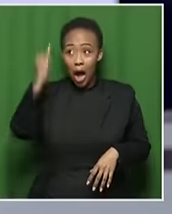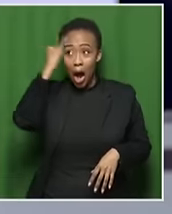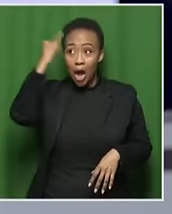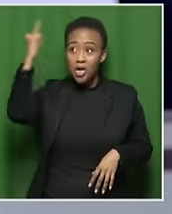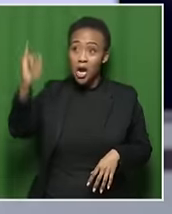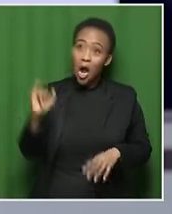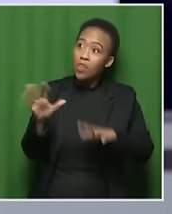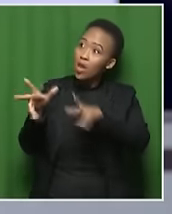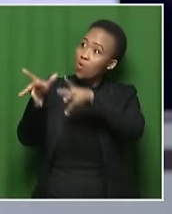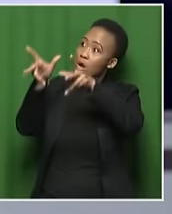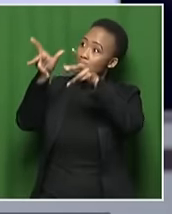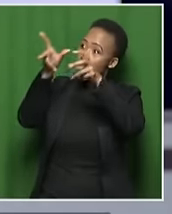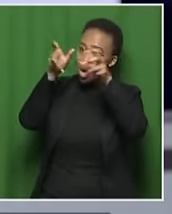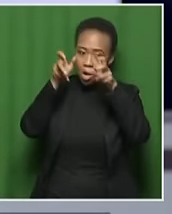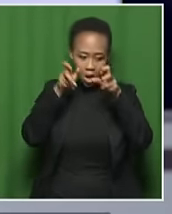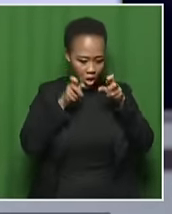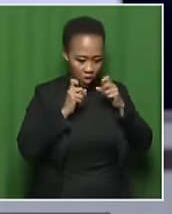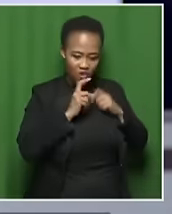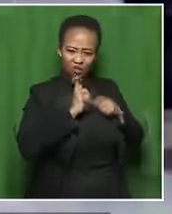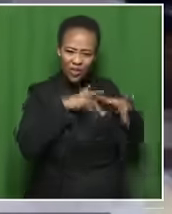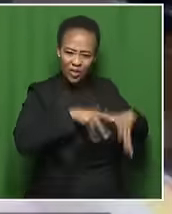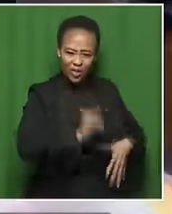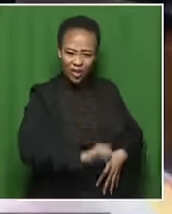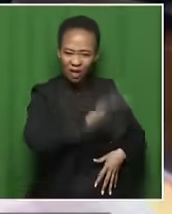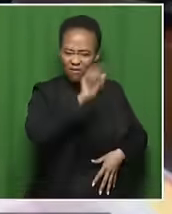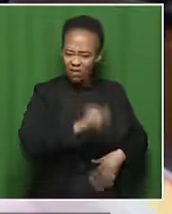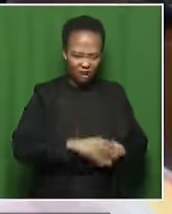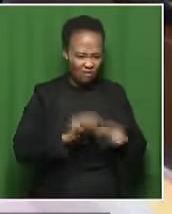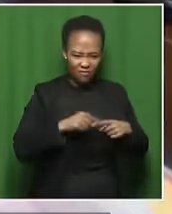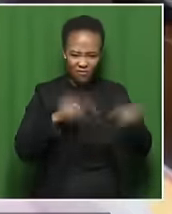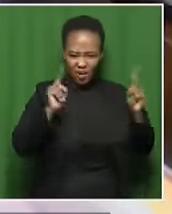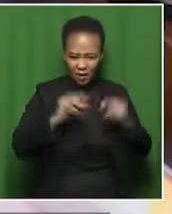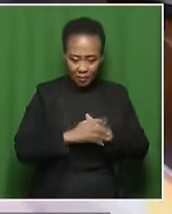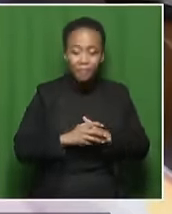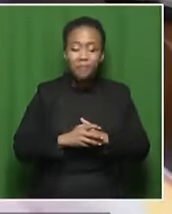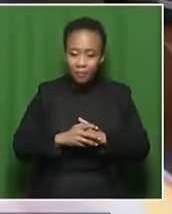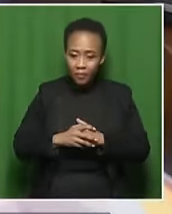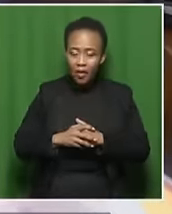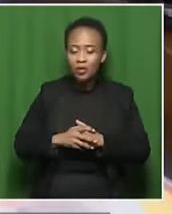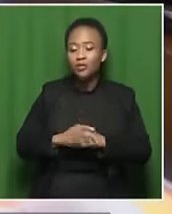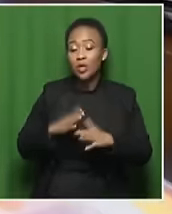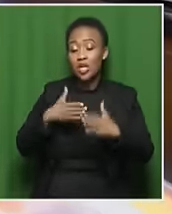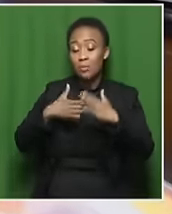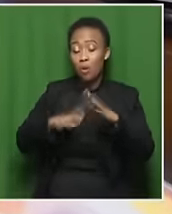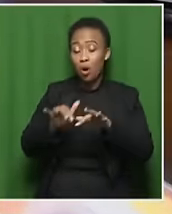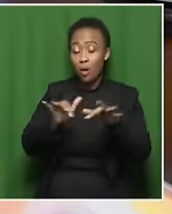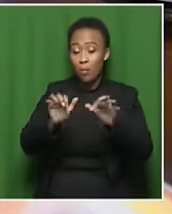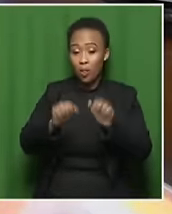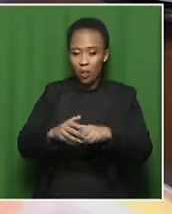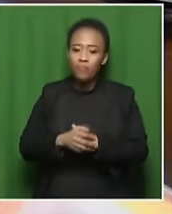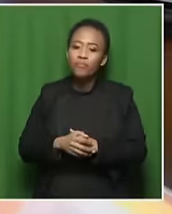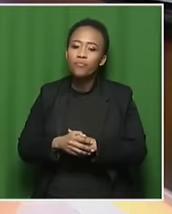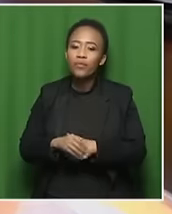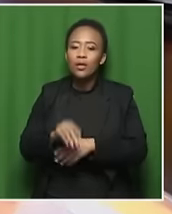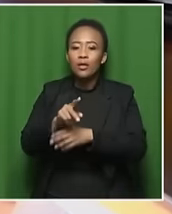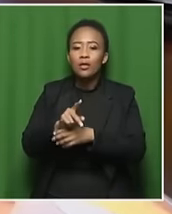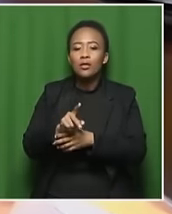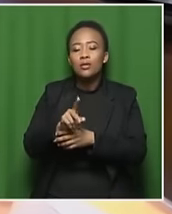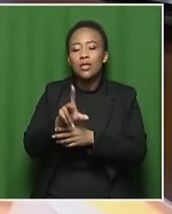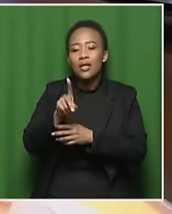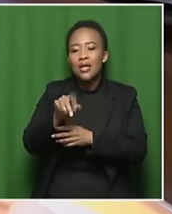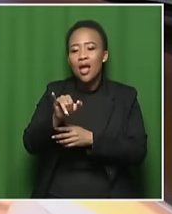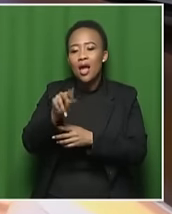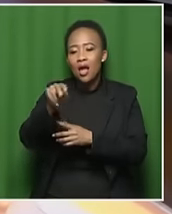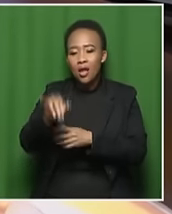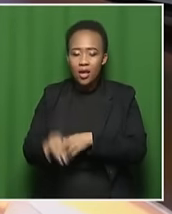our own ideology. Okay. And Tantam Charlie's, this one's for Kenny, says, my ask goes to the